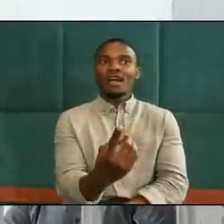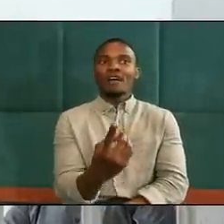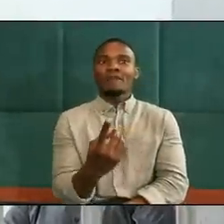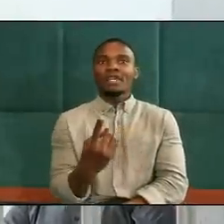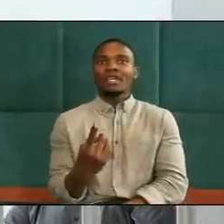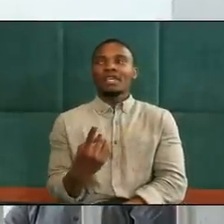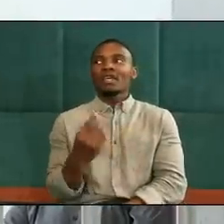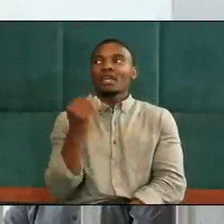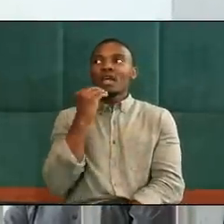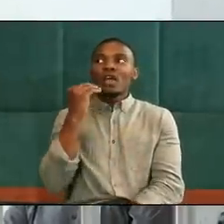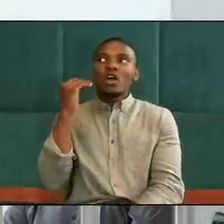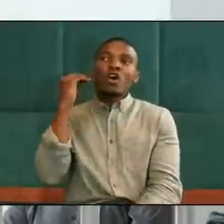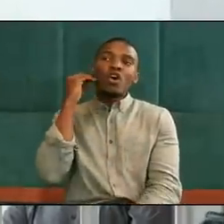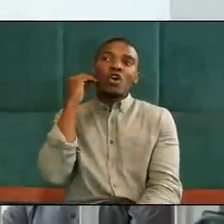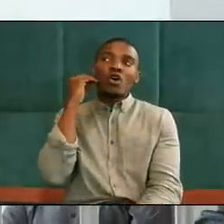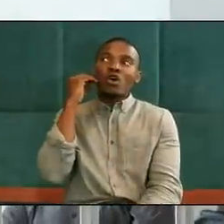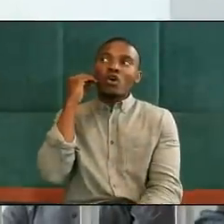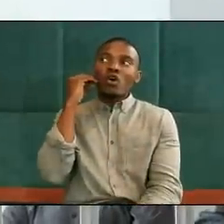God bless you.